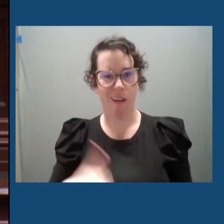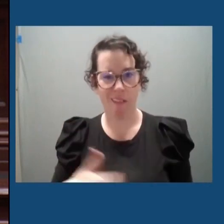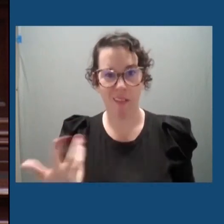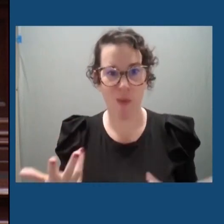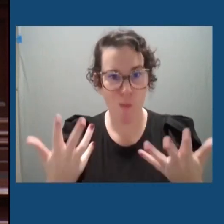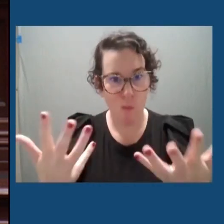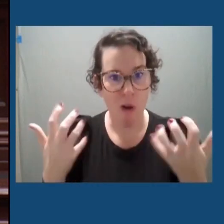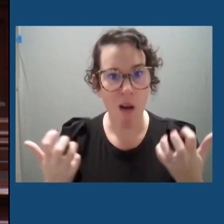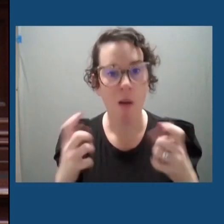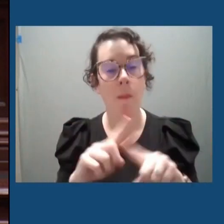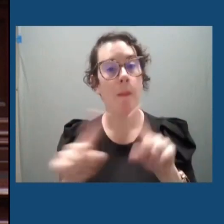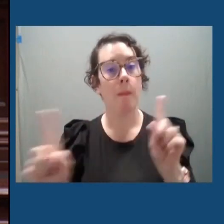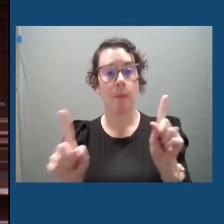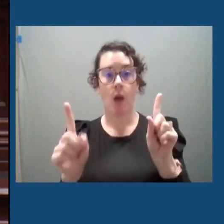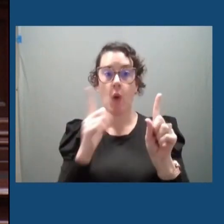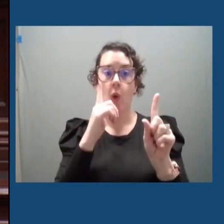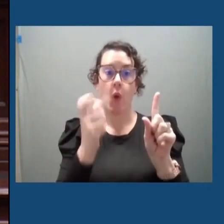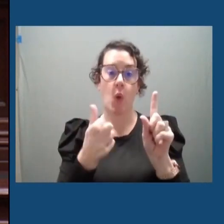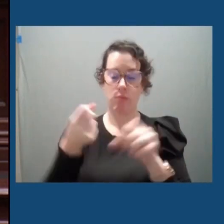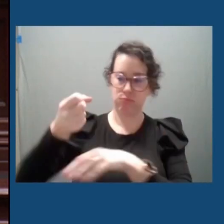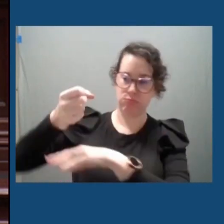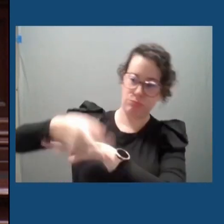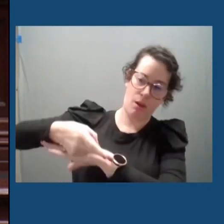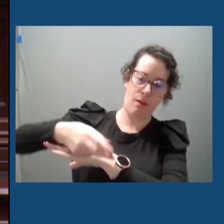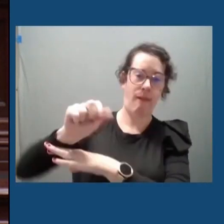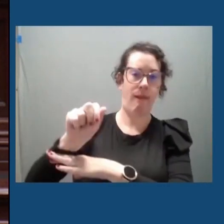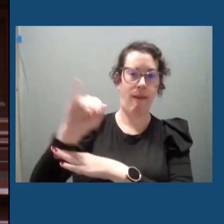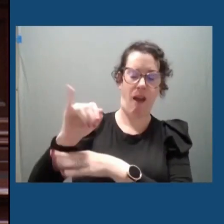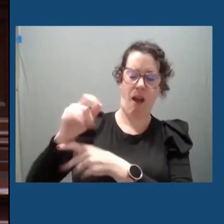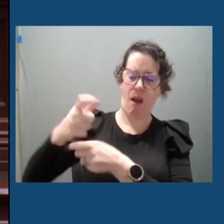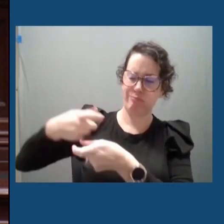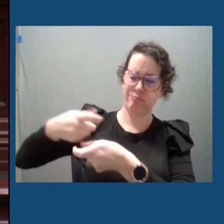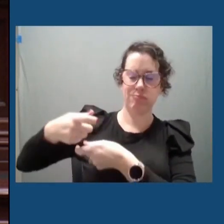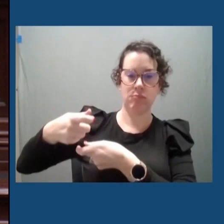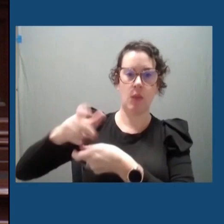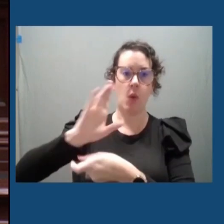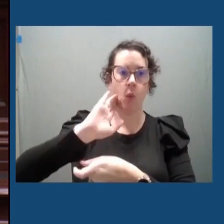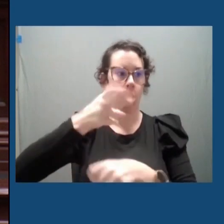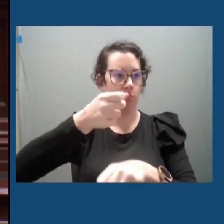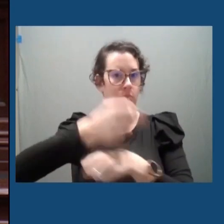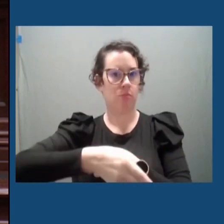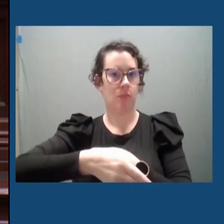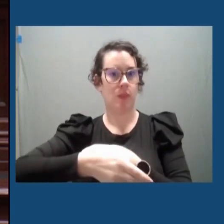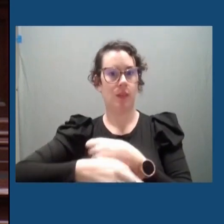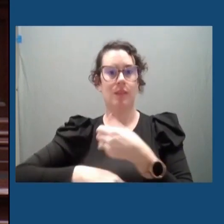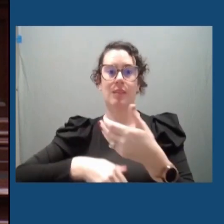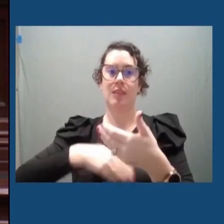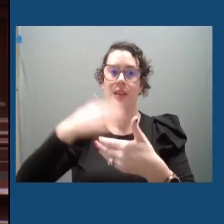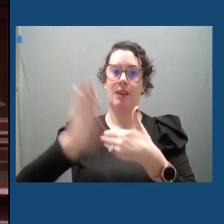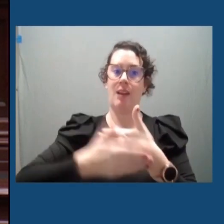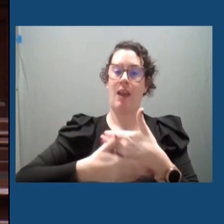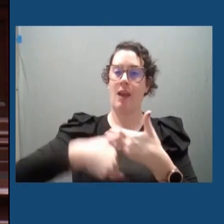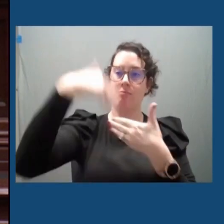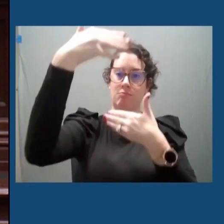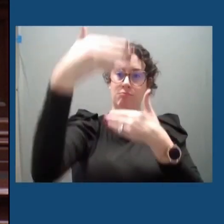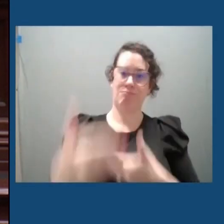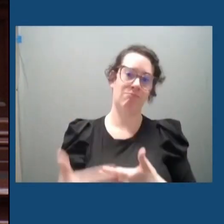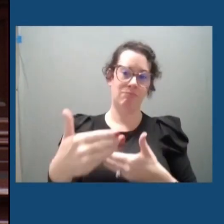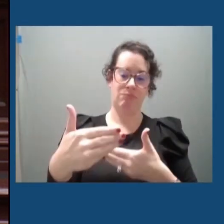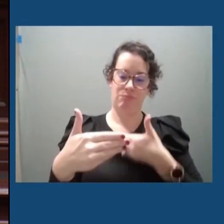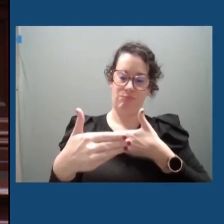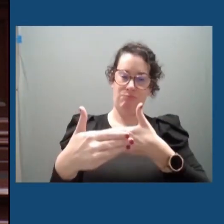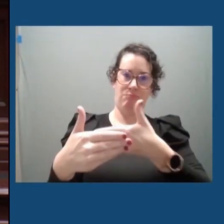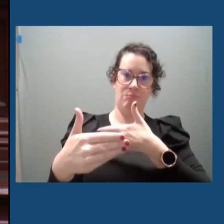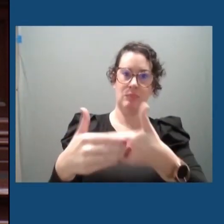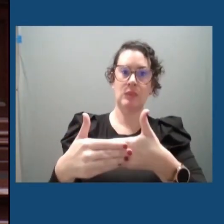But whoever dominates the AI industry will dominate the next era of human history.